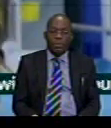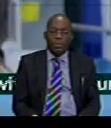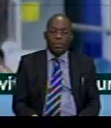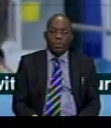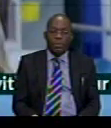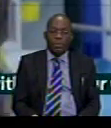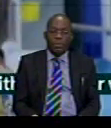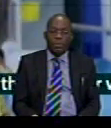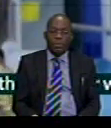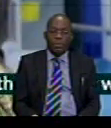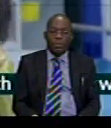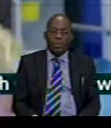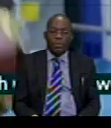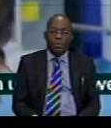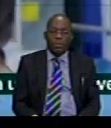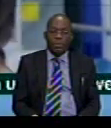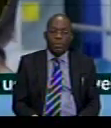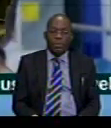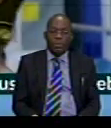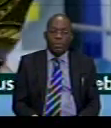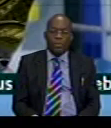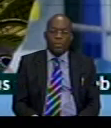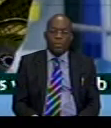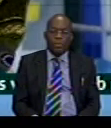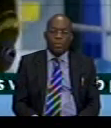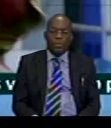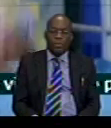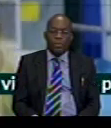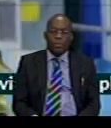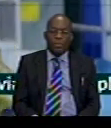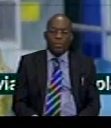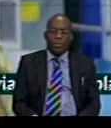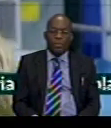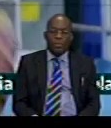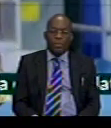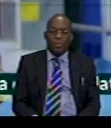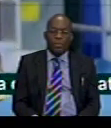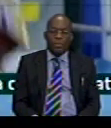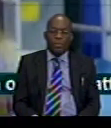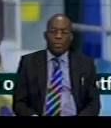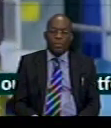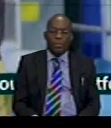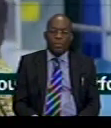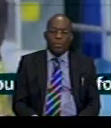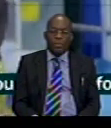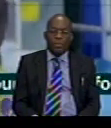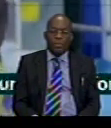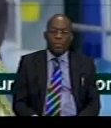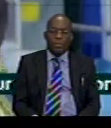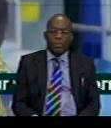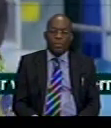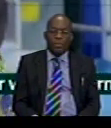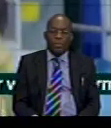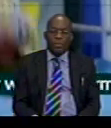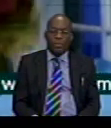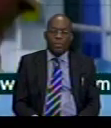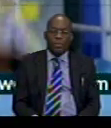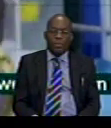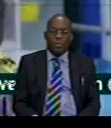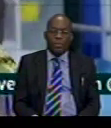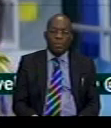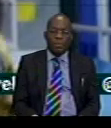yan la fibu. You give up a pastor, a dog bera, Jan a dog bera, but had a cap on my